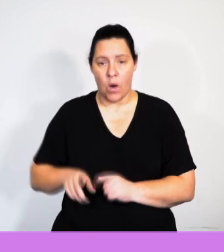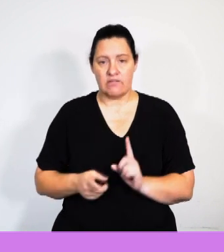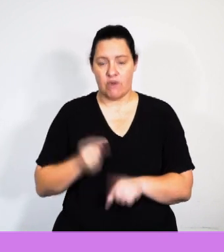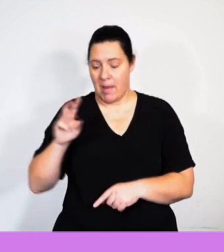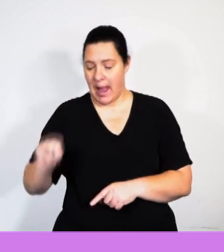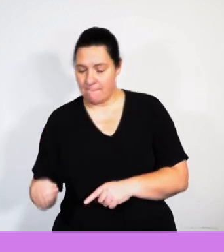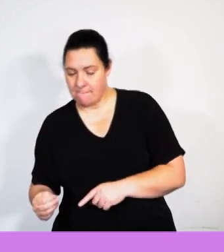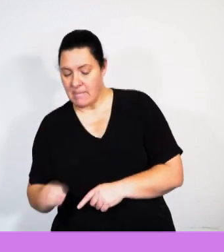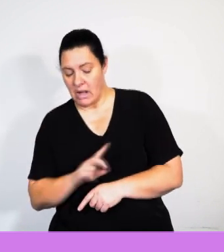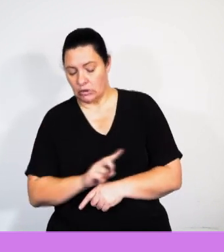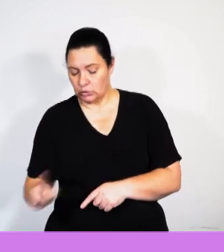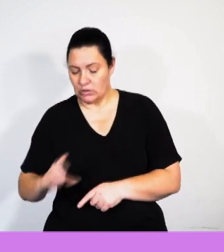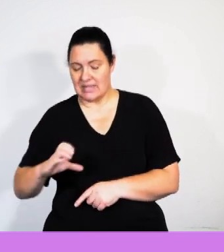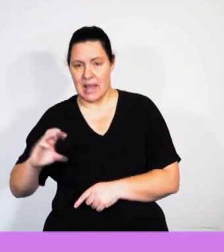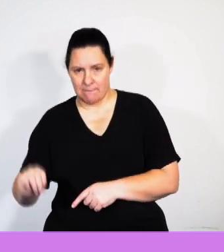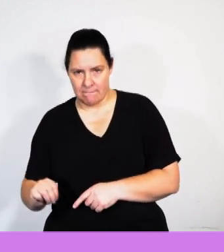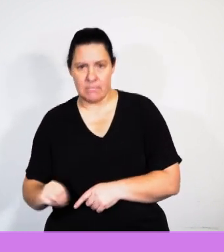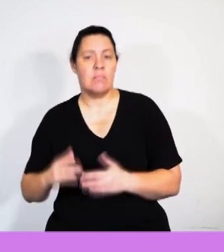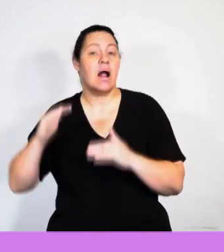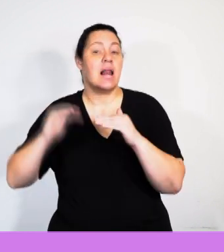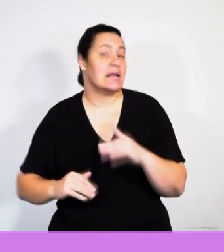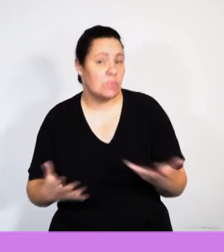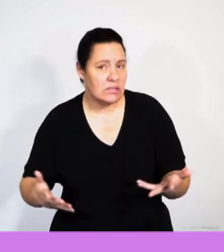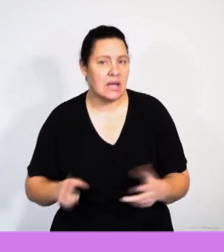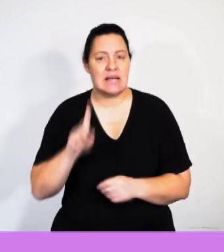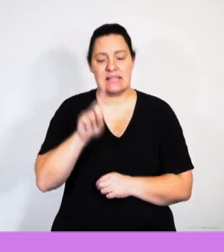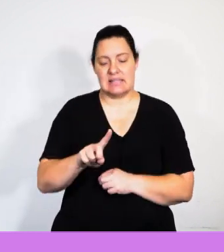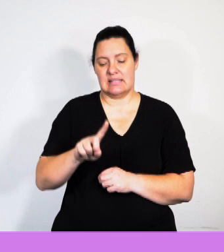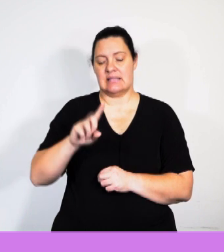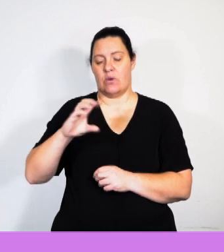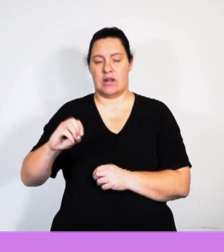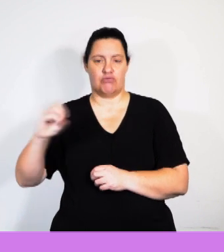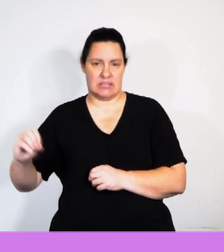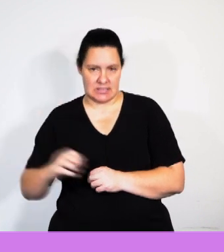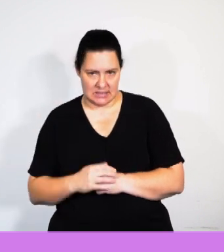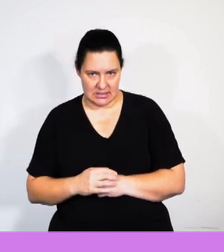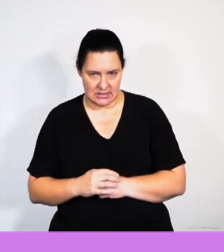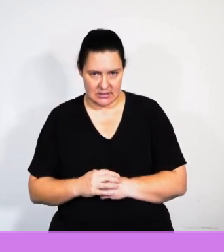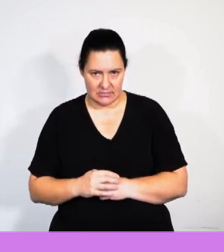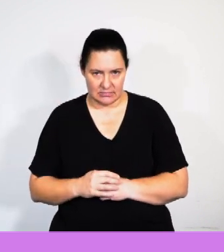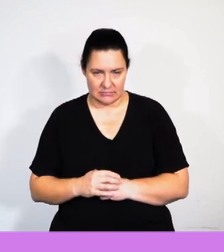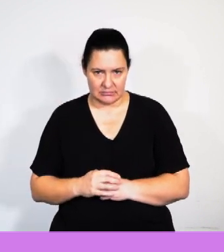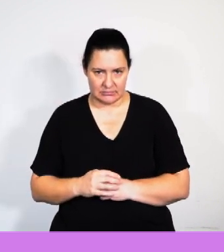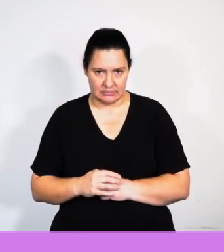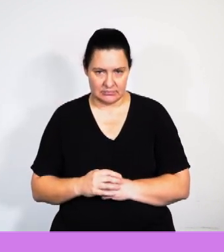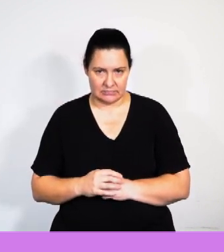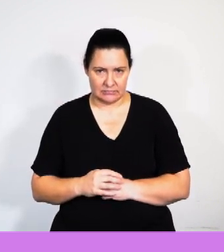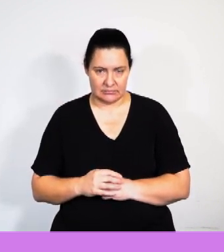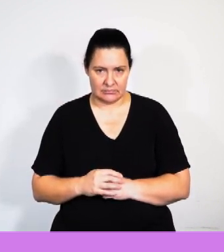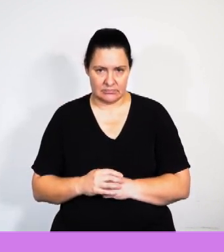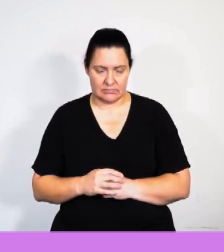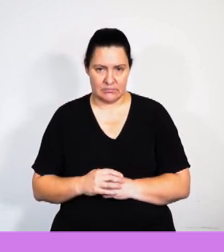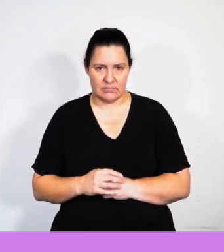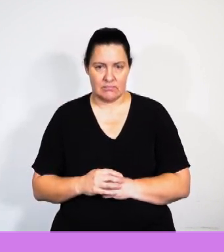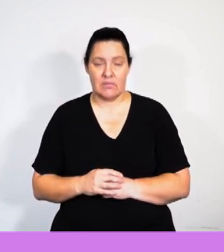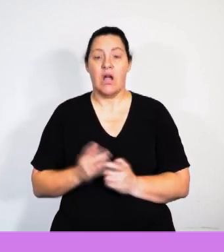you want to move from meters to centimeters, it will decrease by 10. It becomes a multiplication of